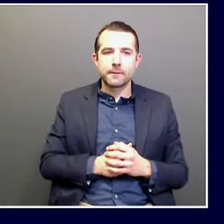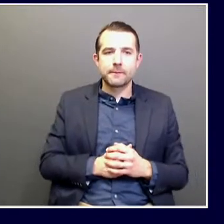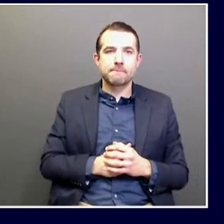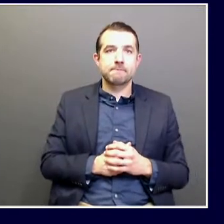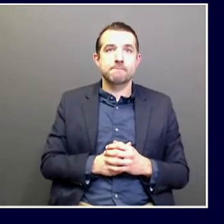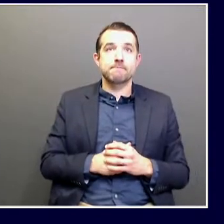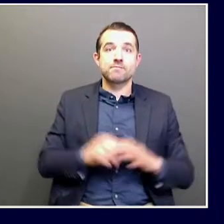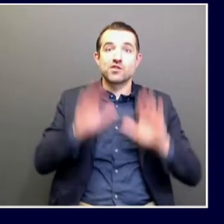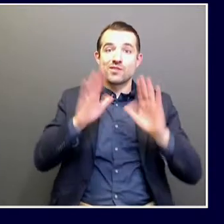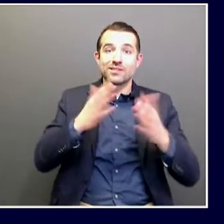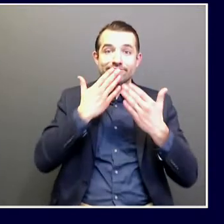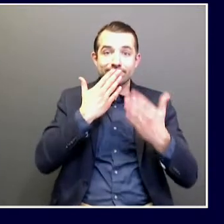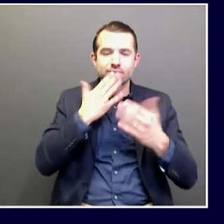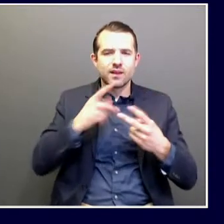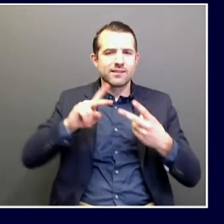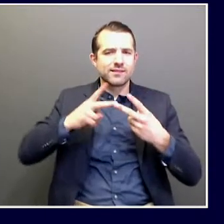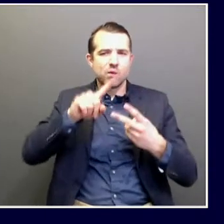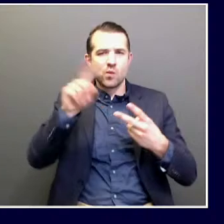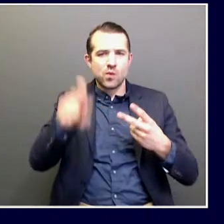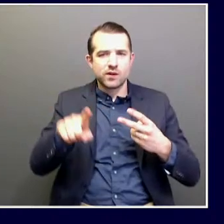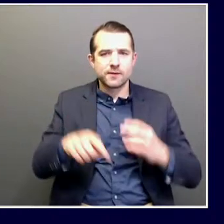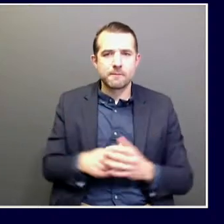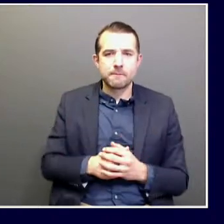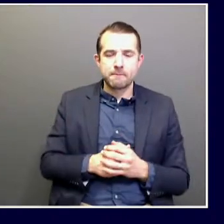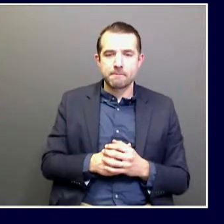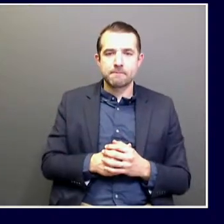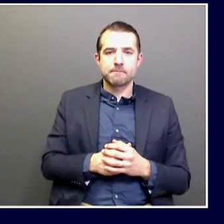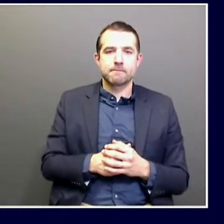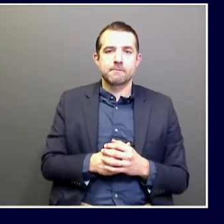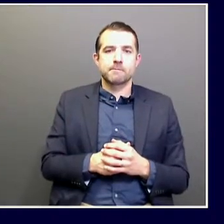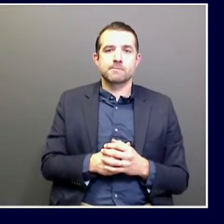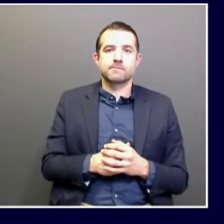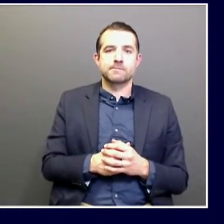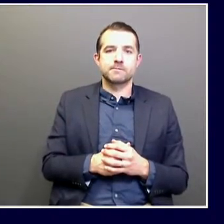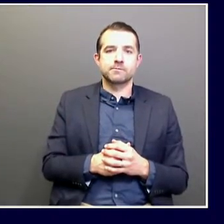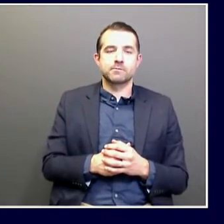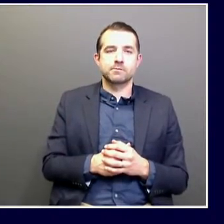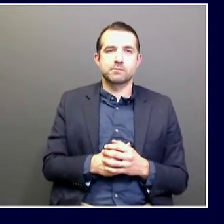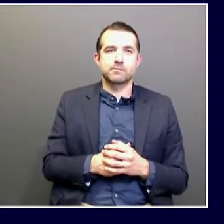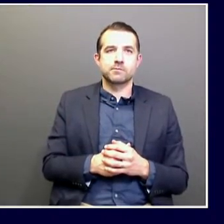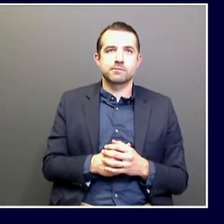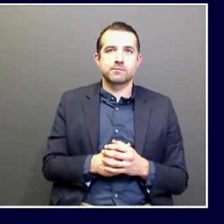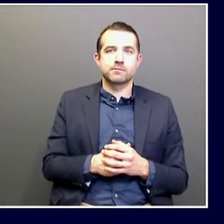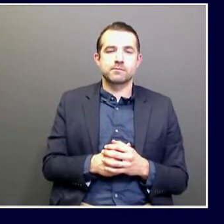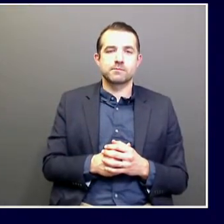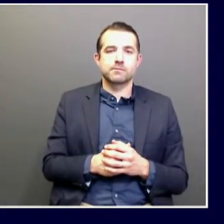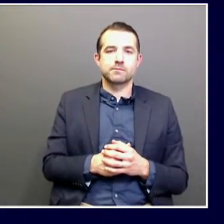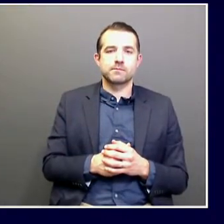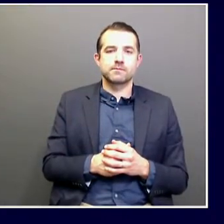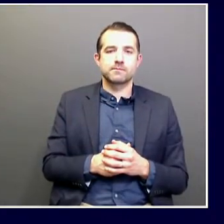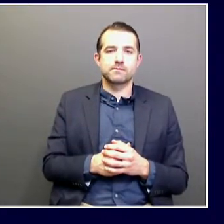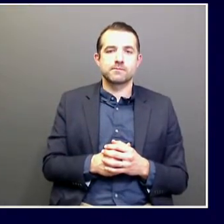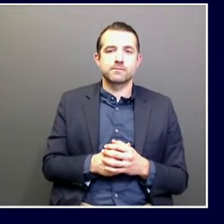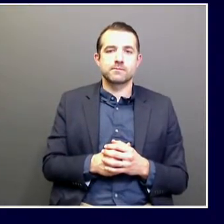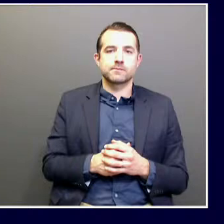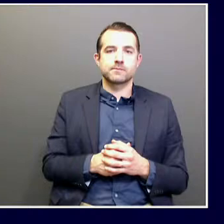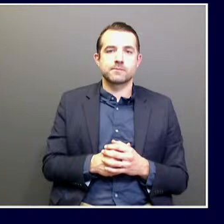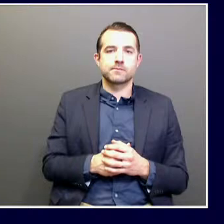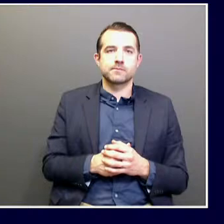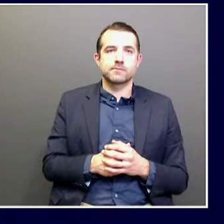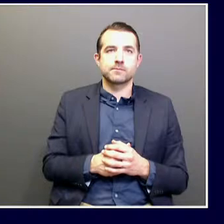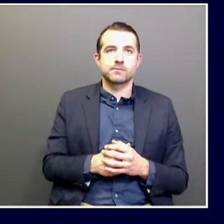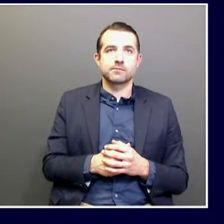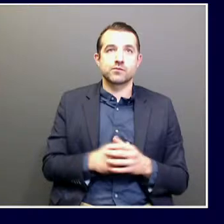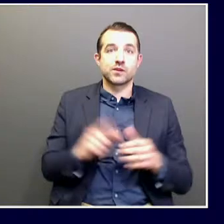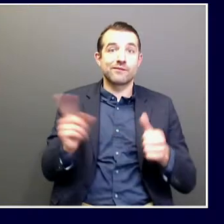last question is, we recently marked the anniversary of the first shot